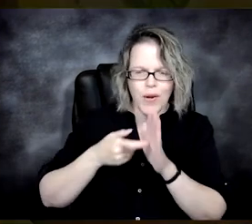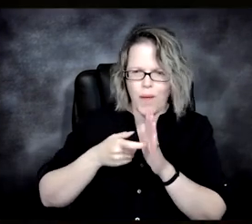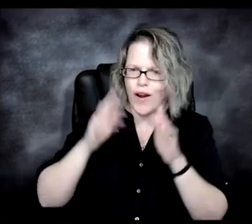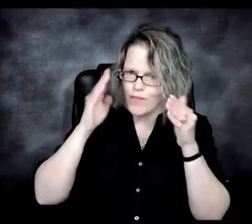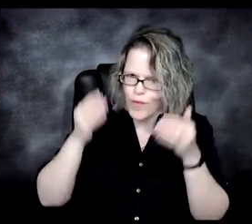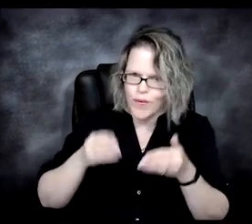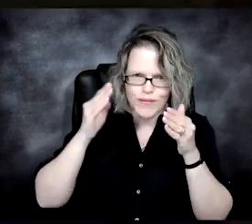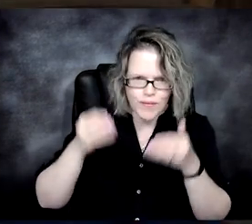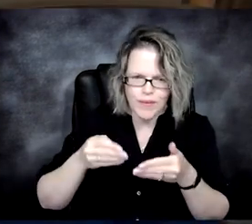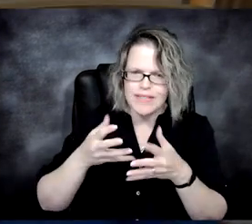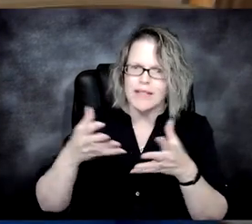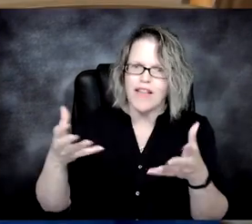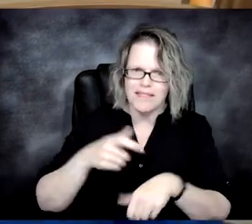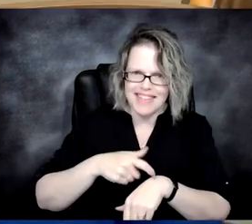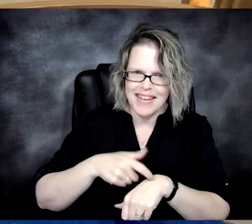as she did.